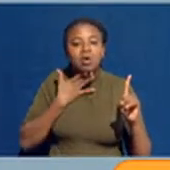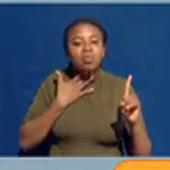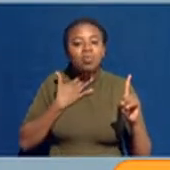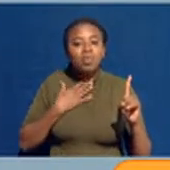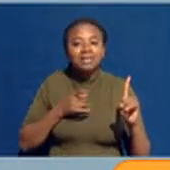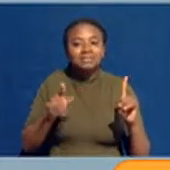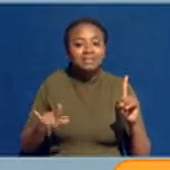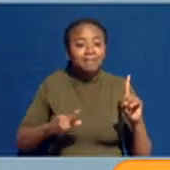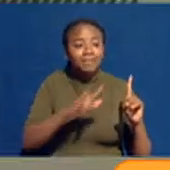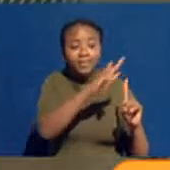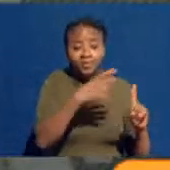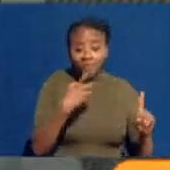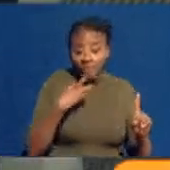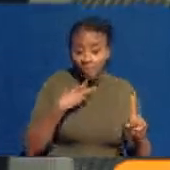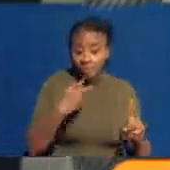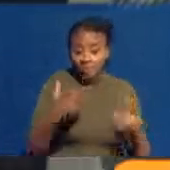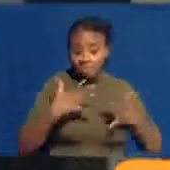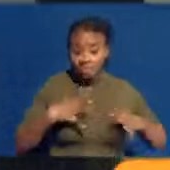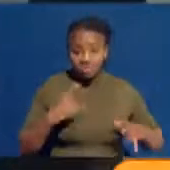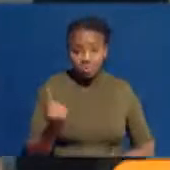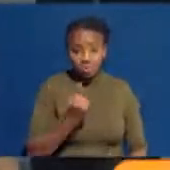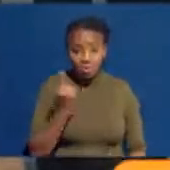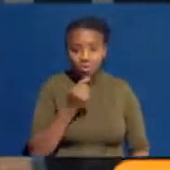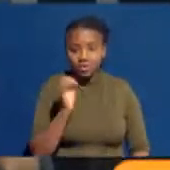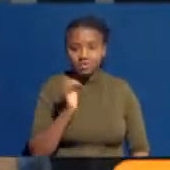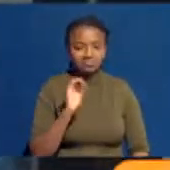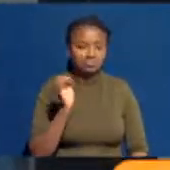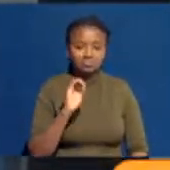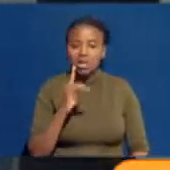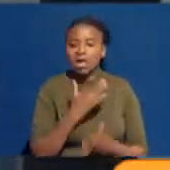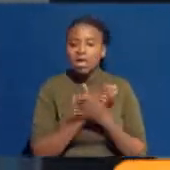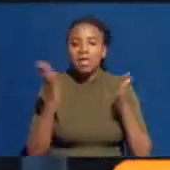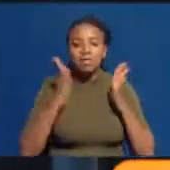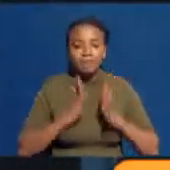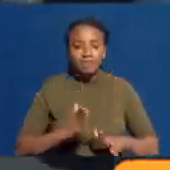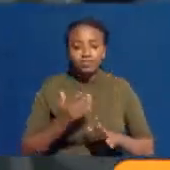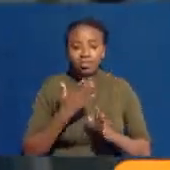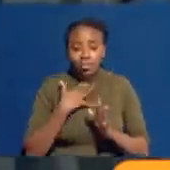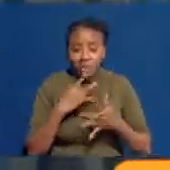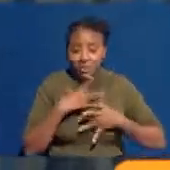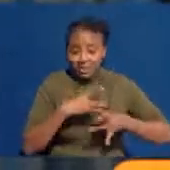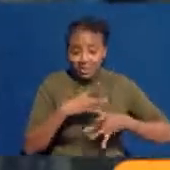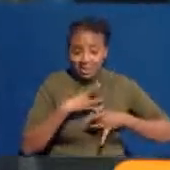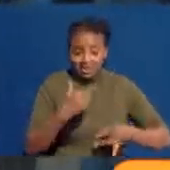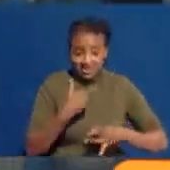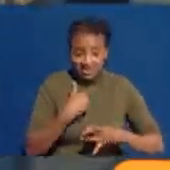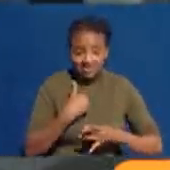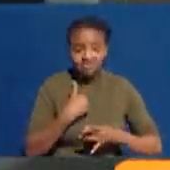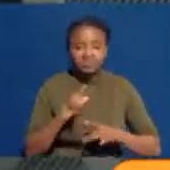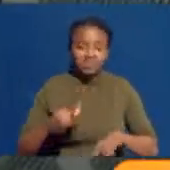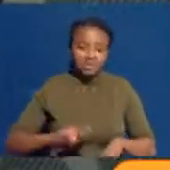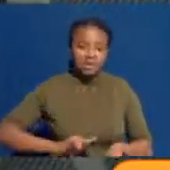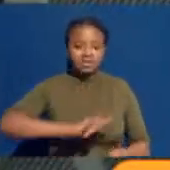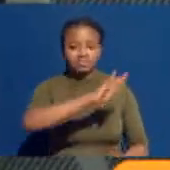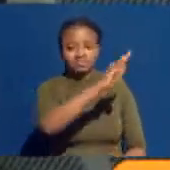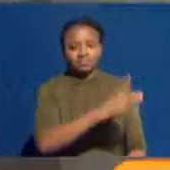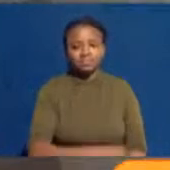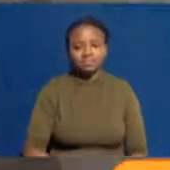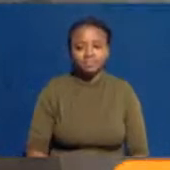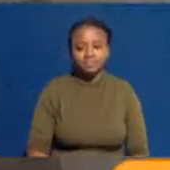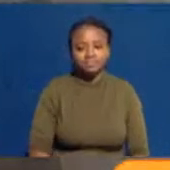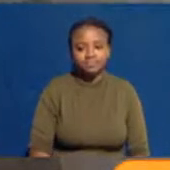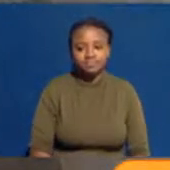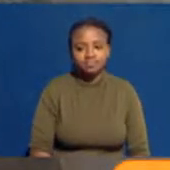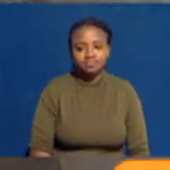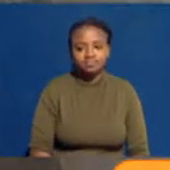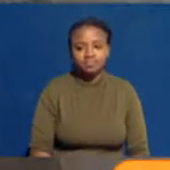the experience and make it accessible to anyone who has an interest in the worlds beyond our own. I'm